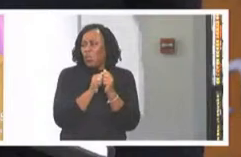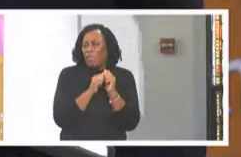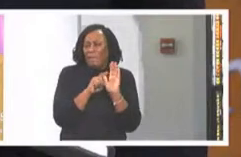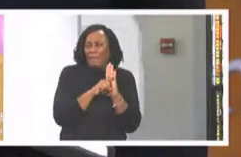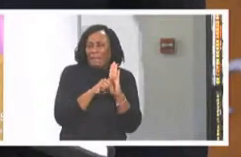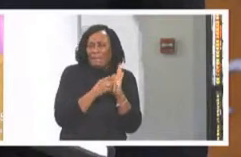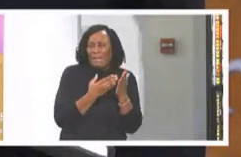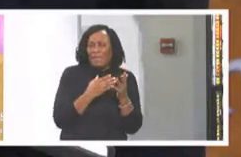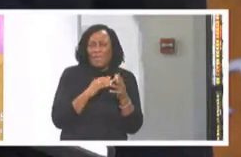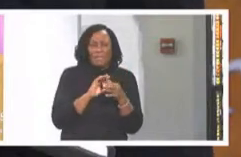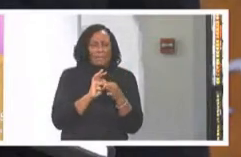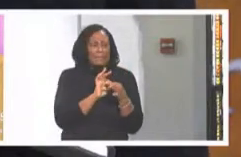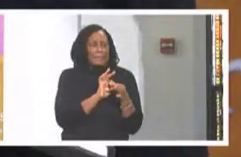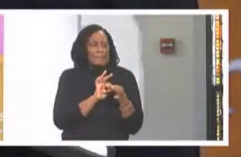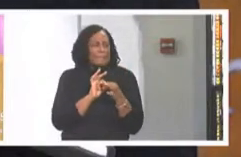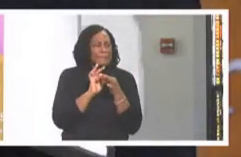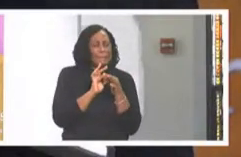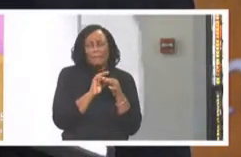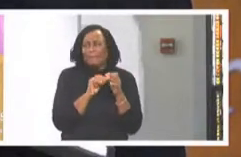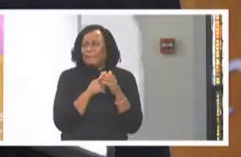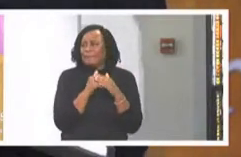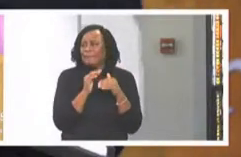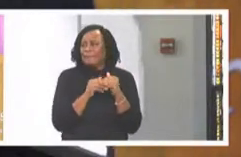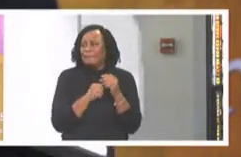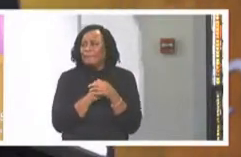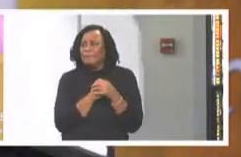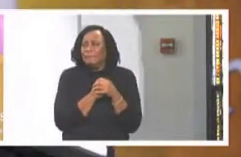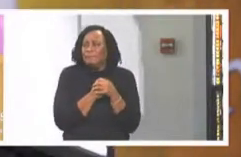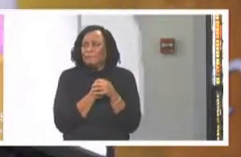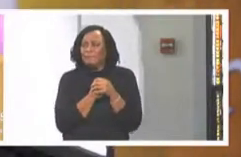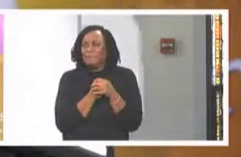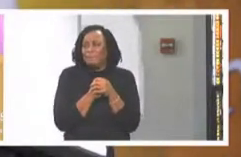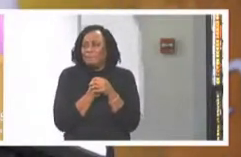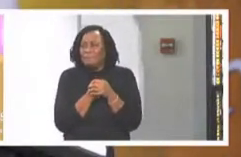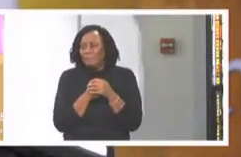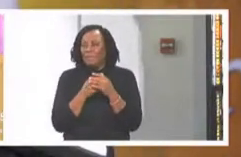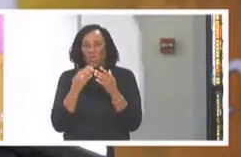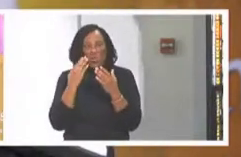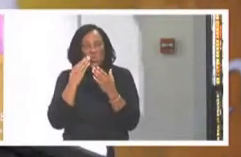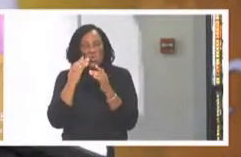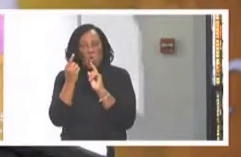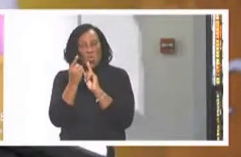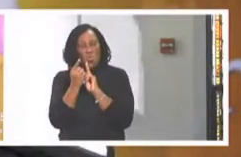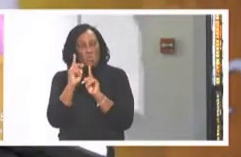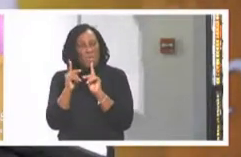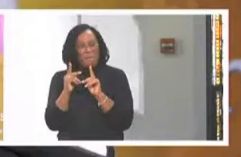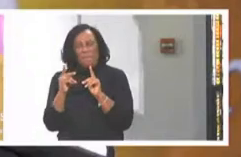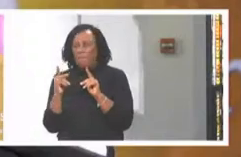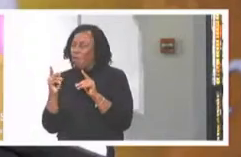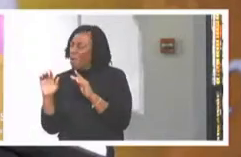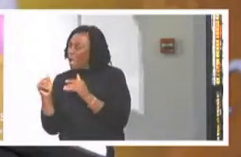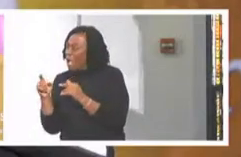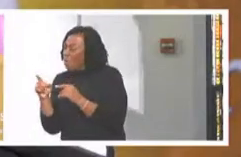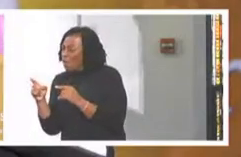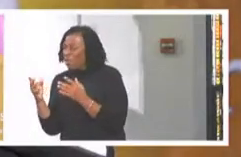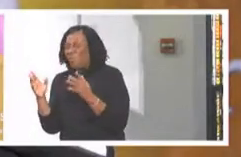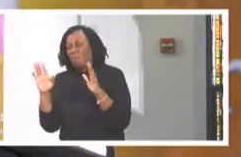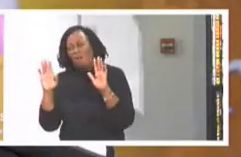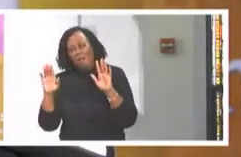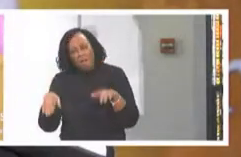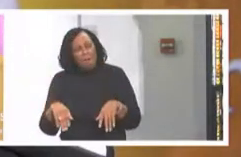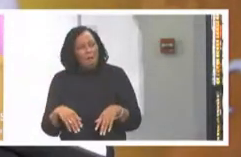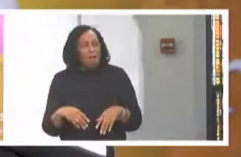negative. You ever know those people you say, how you doing? Oh, man. Let me tell you, there's always